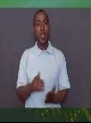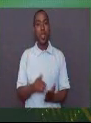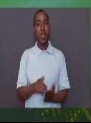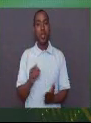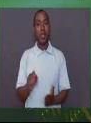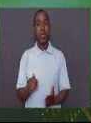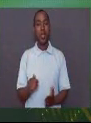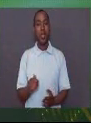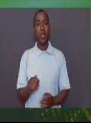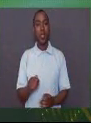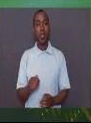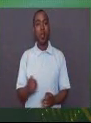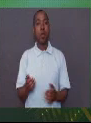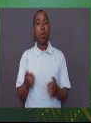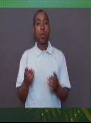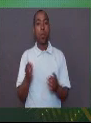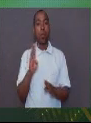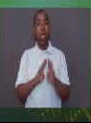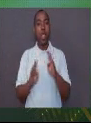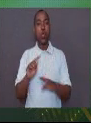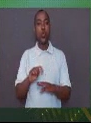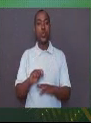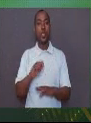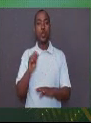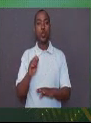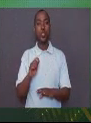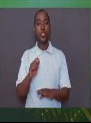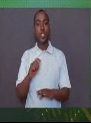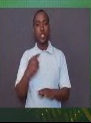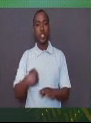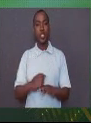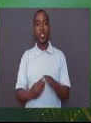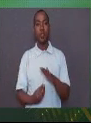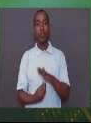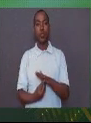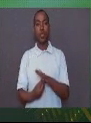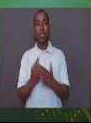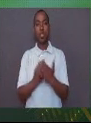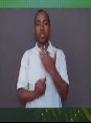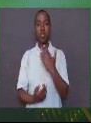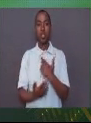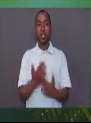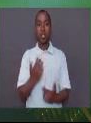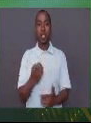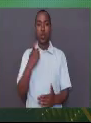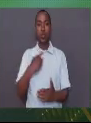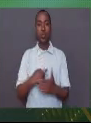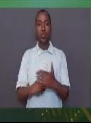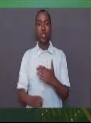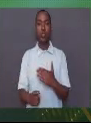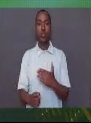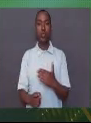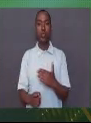about how biotechnology affects us and where it fits into